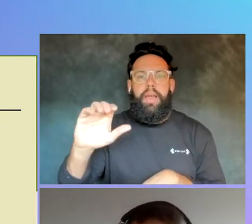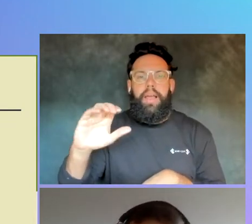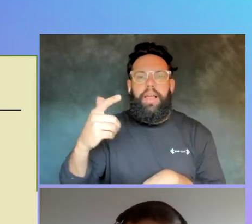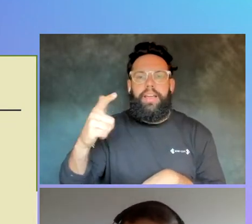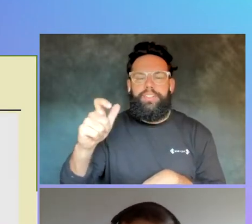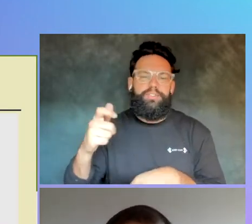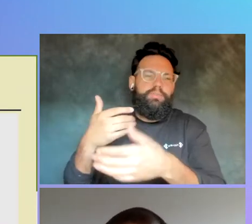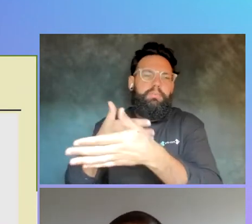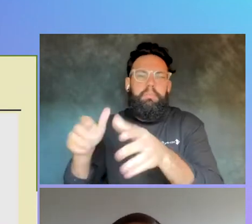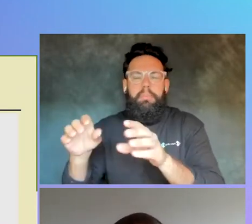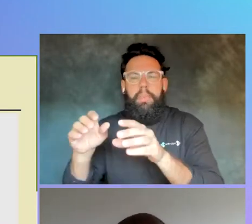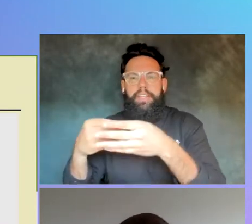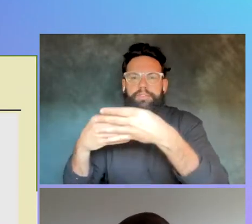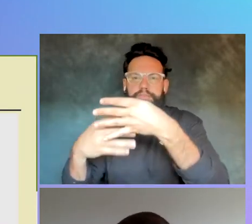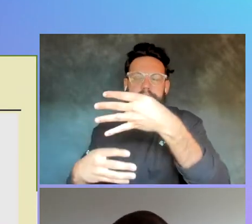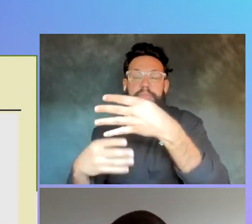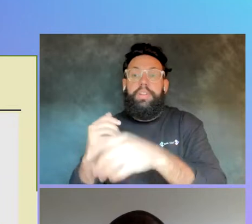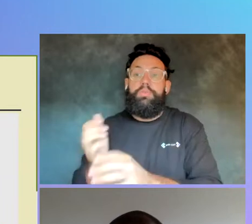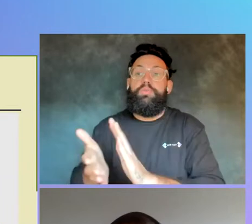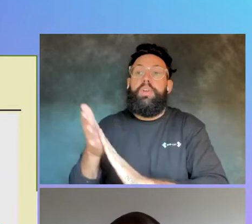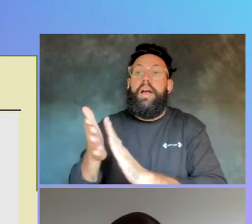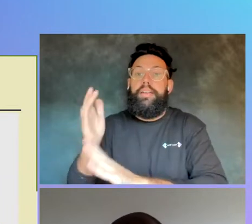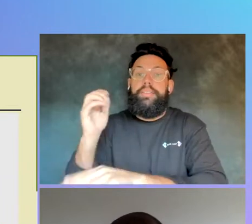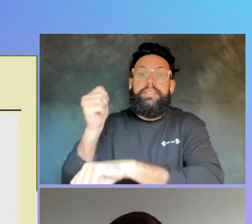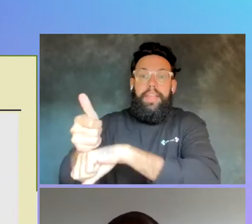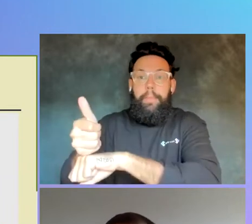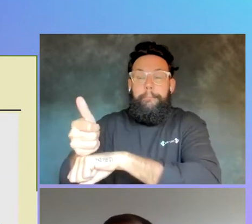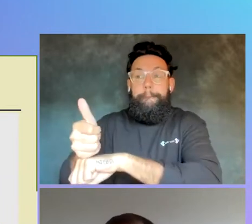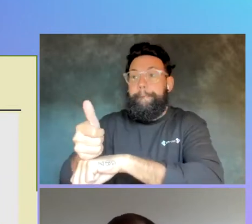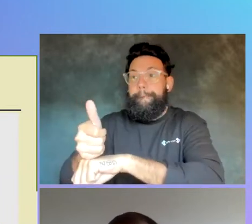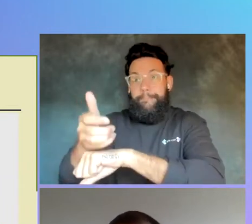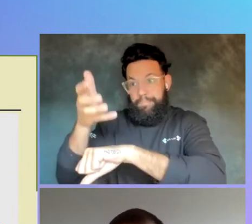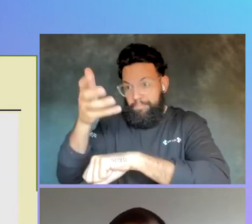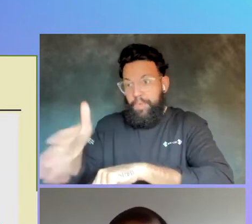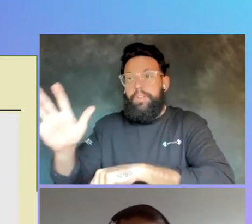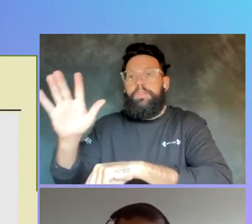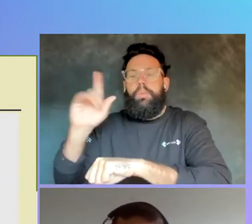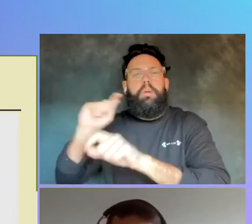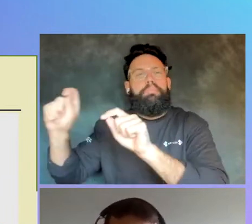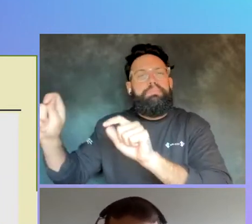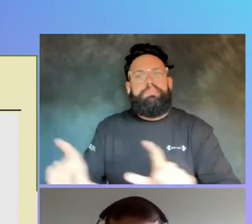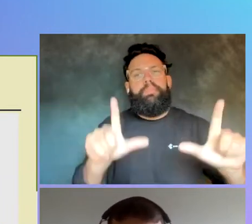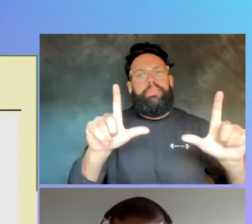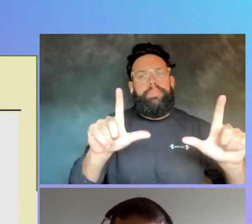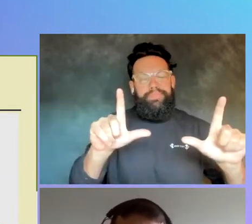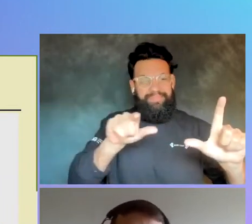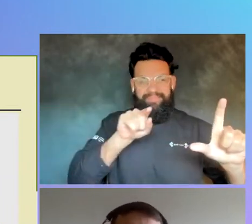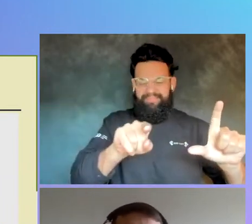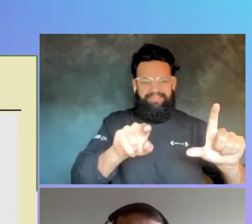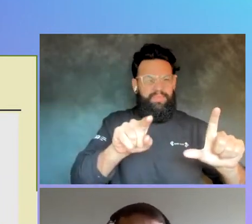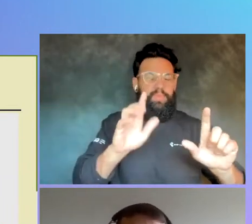From here on, we get a window that guides us through each step of the way.